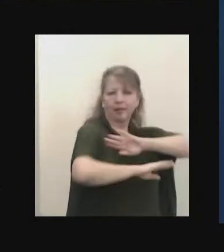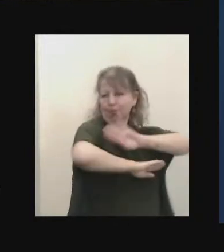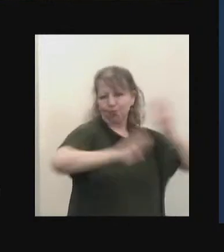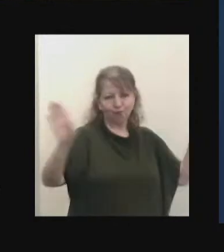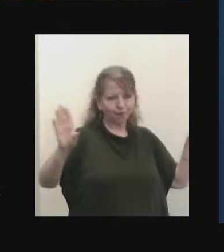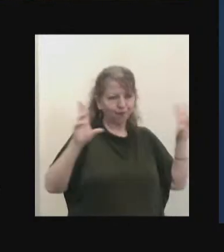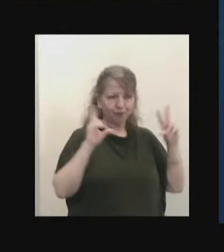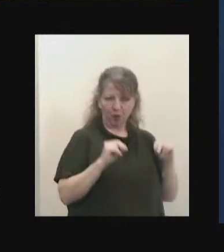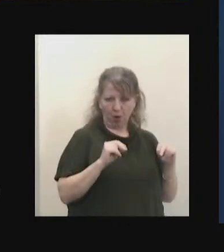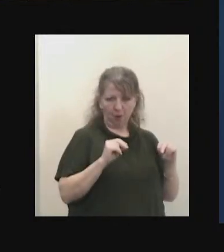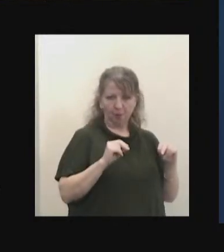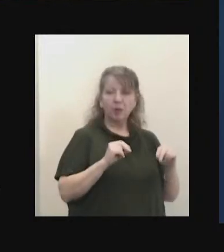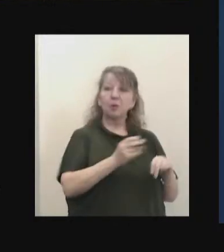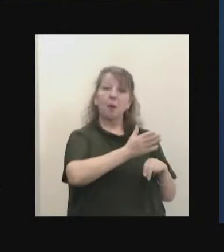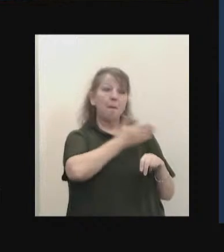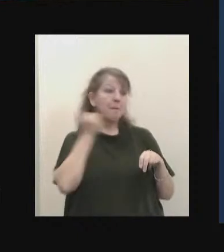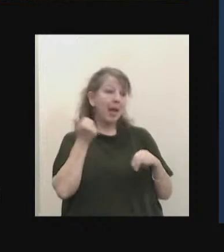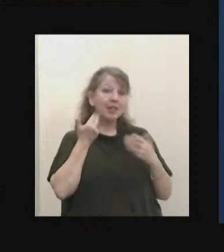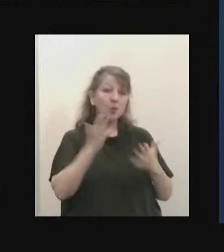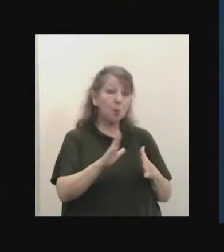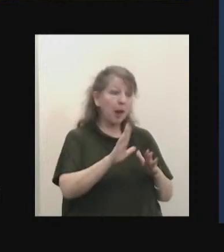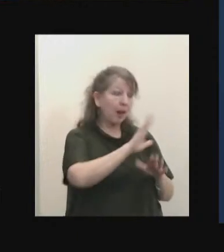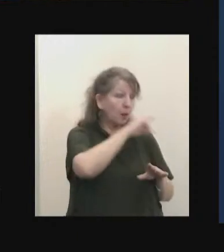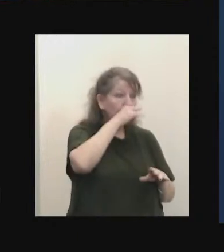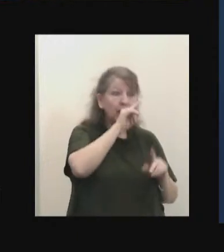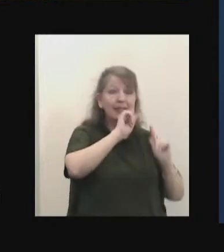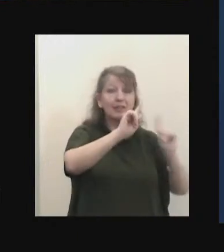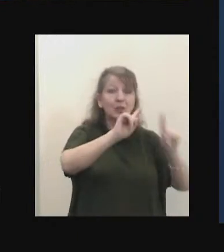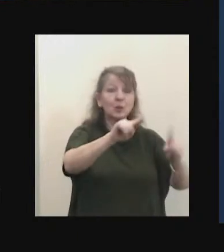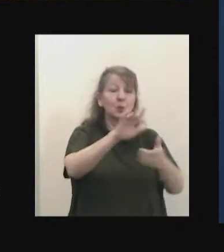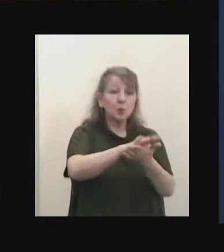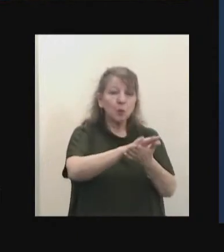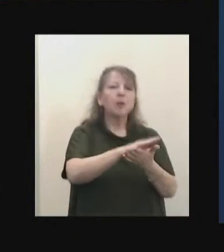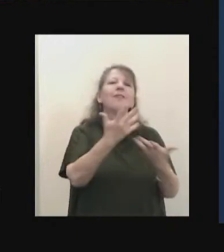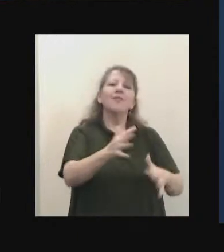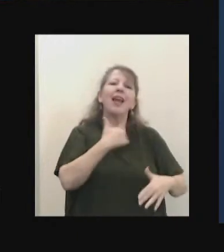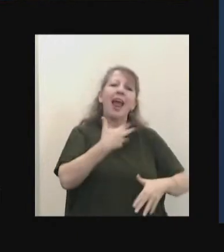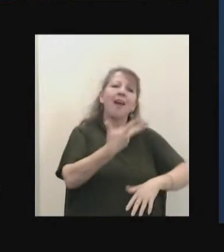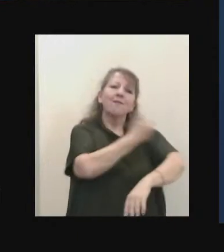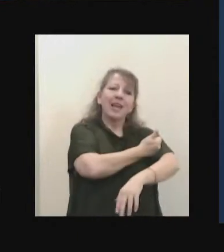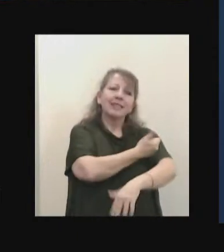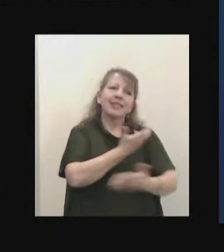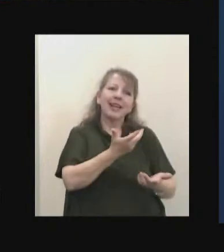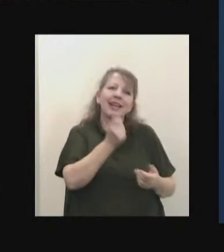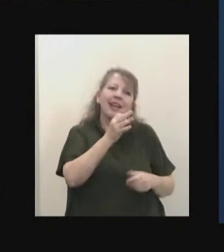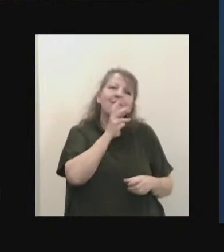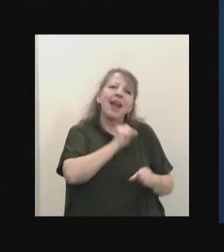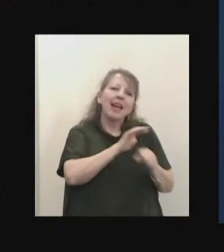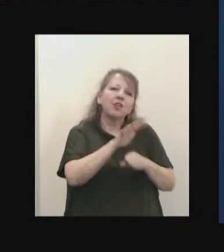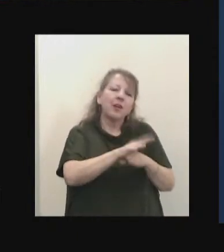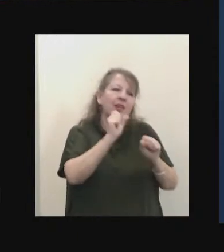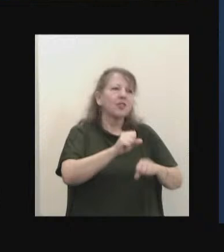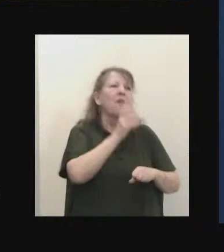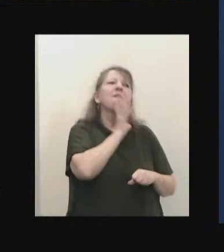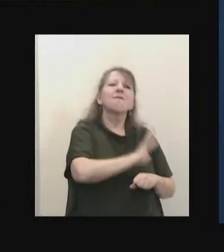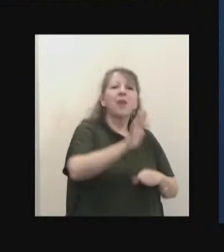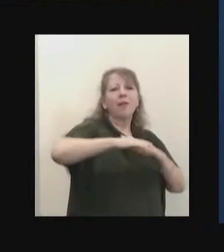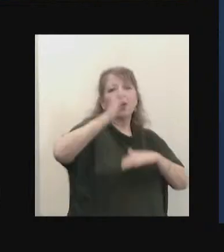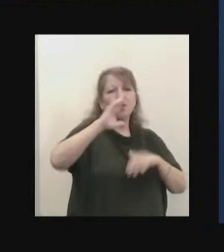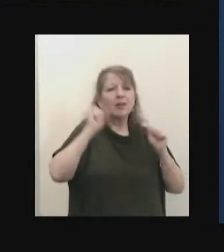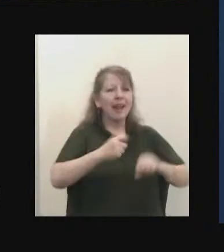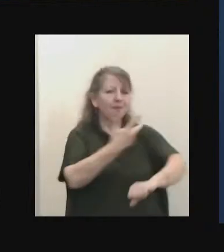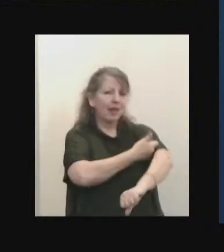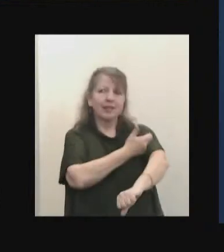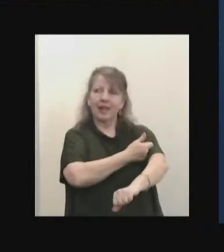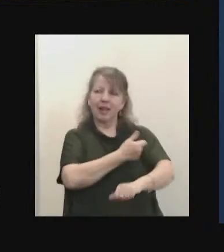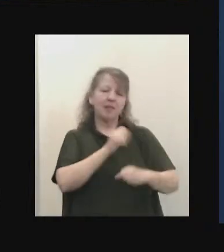keep children in school is to make sure that they're vaccinated if they're old enough to get vaccinated, so anybody 5 and up. And I know